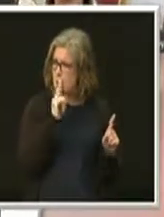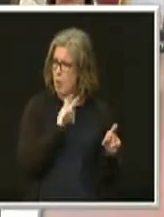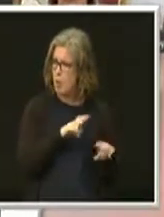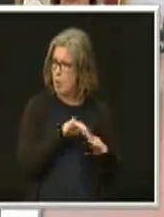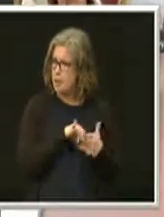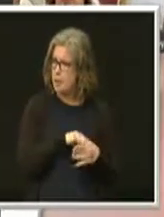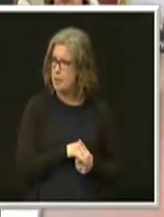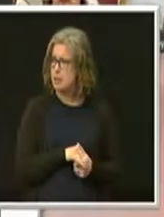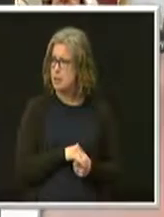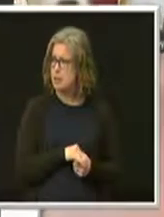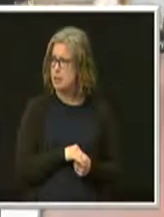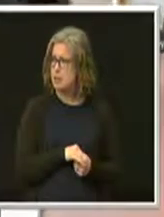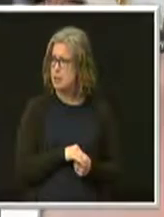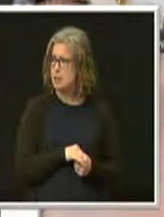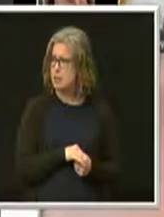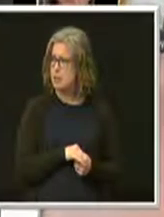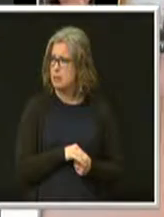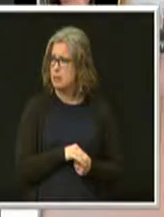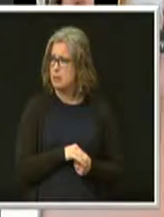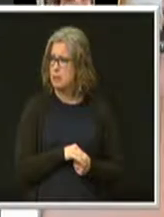this?